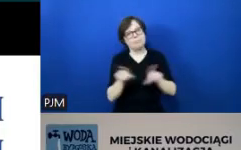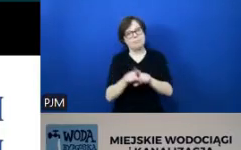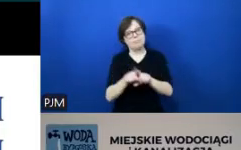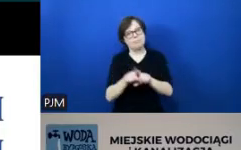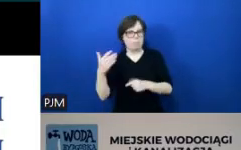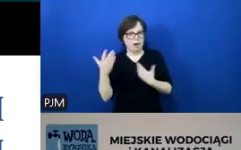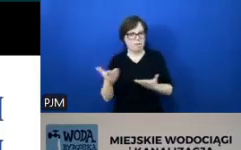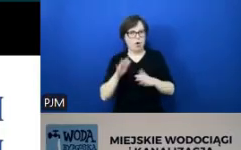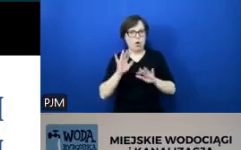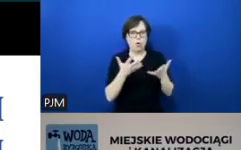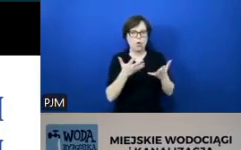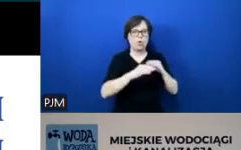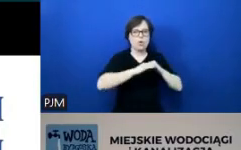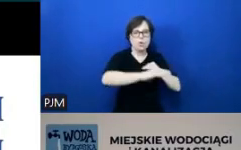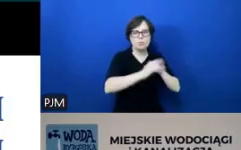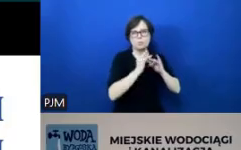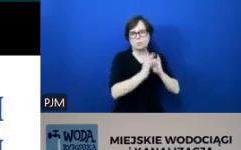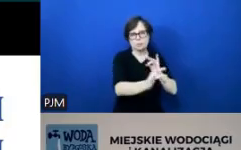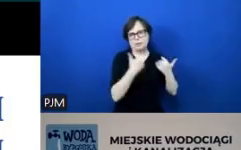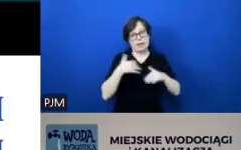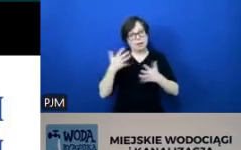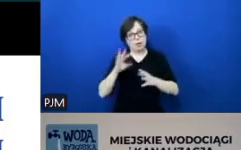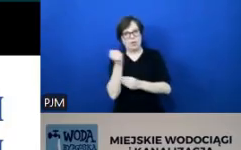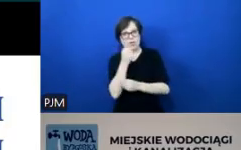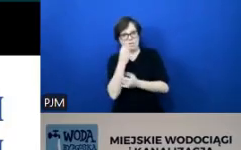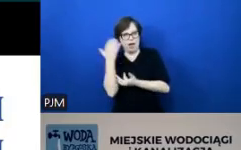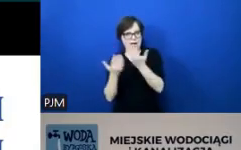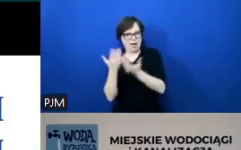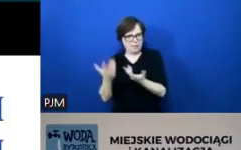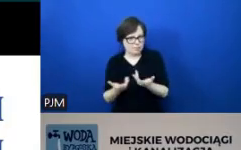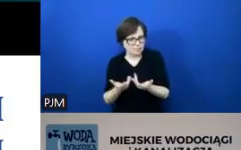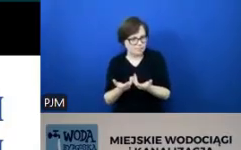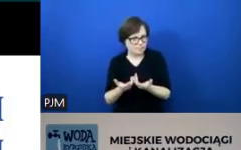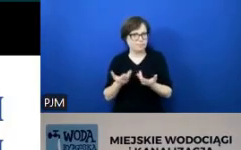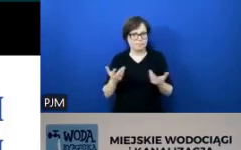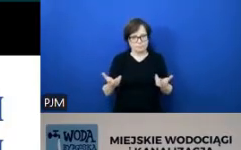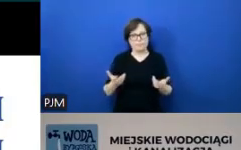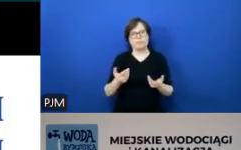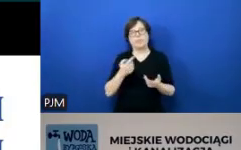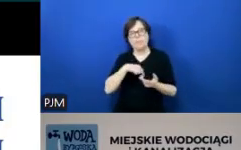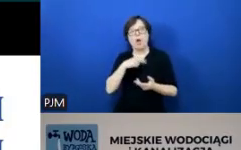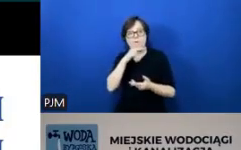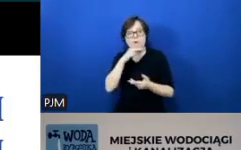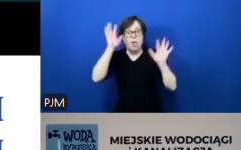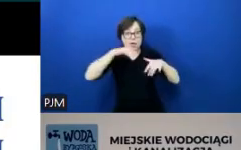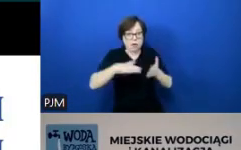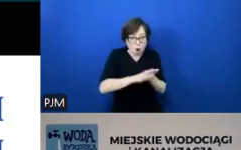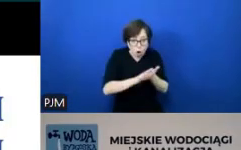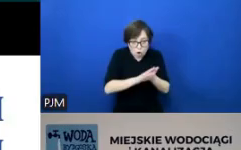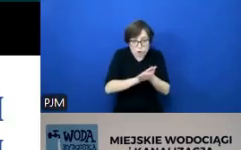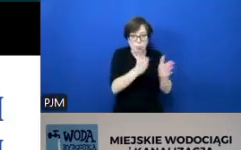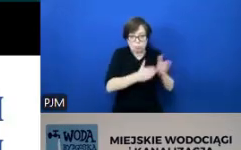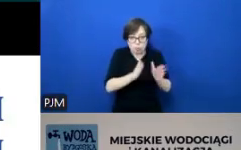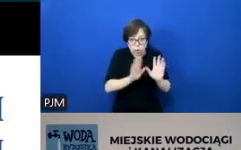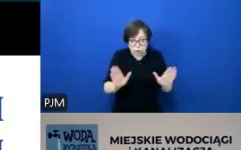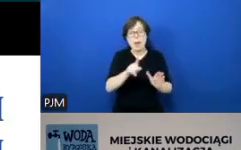We want to provide such changes as you can see in the picture now, managing the area also with the use of rainwater,